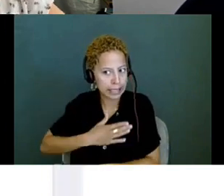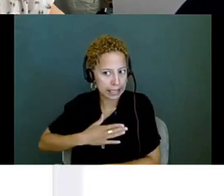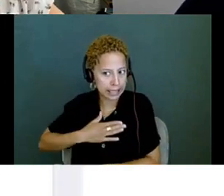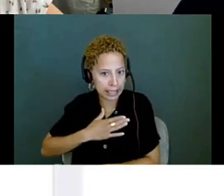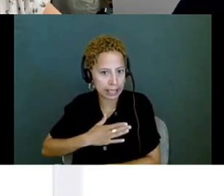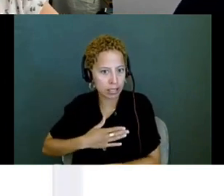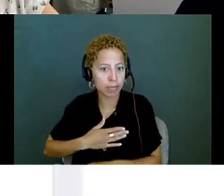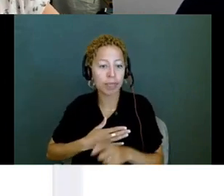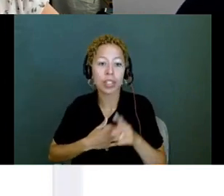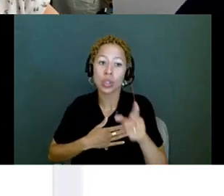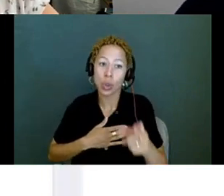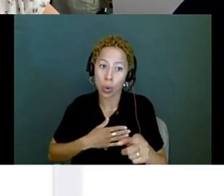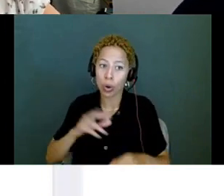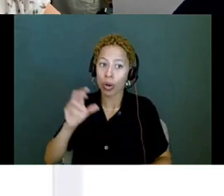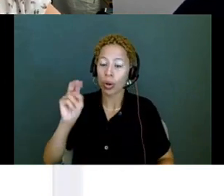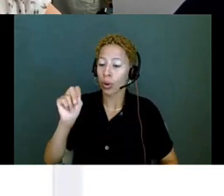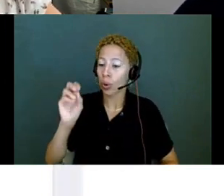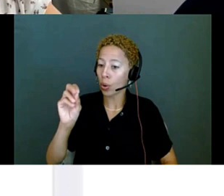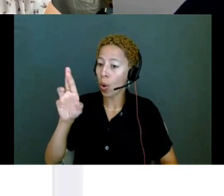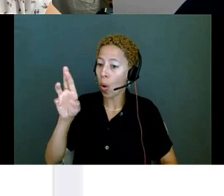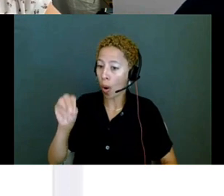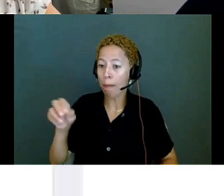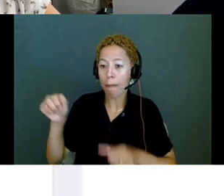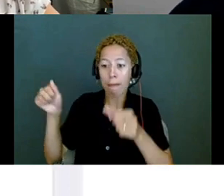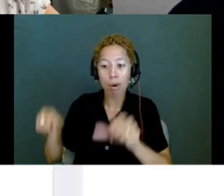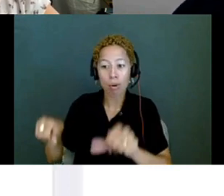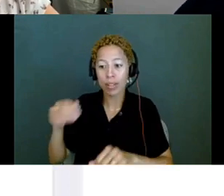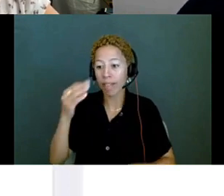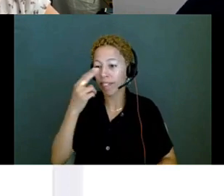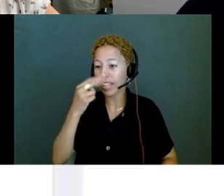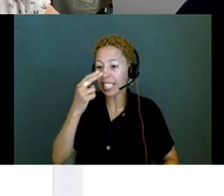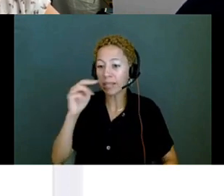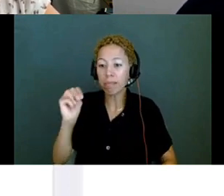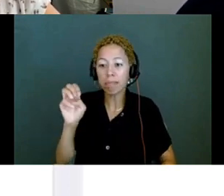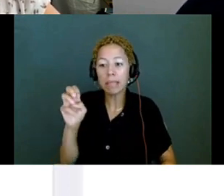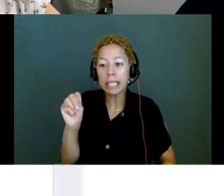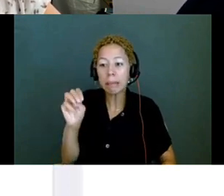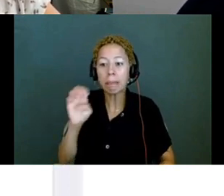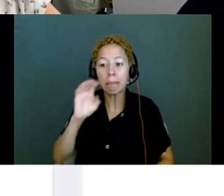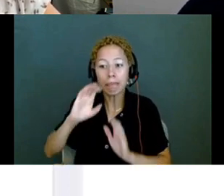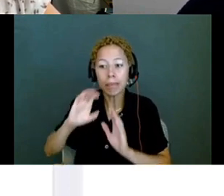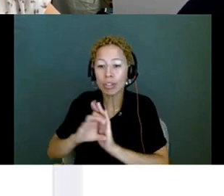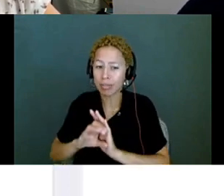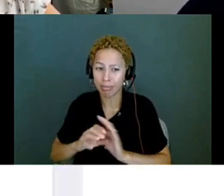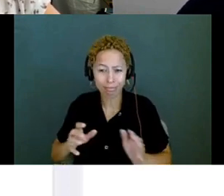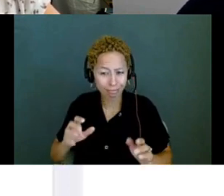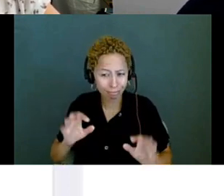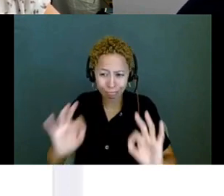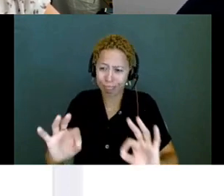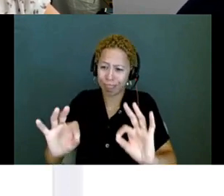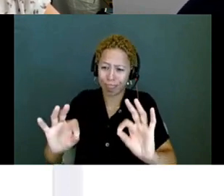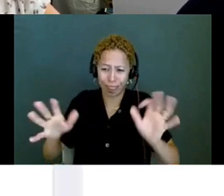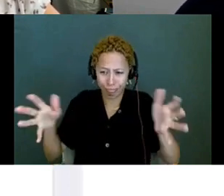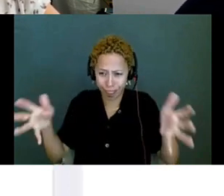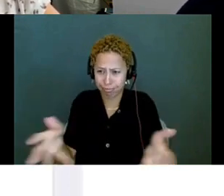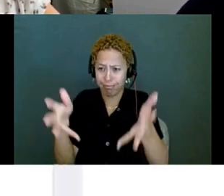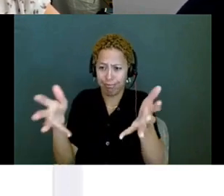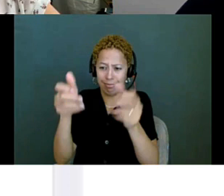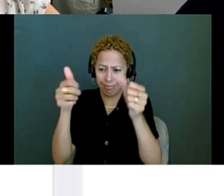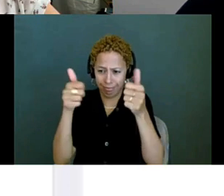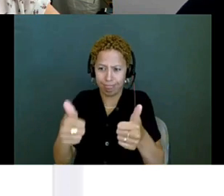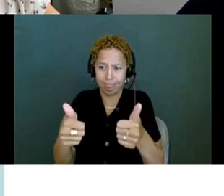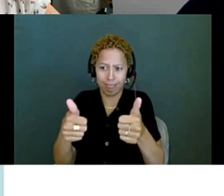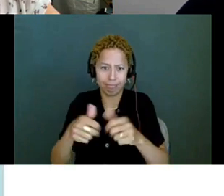here, Norm, went and posted a funny meme. Great, go for it. I encourage it. Next